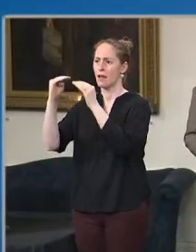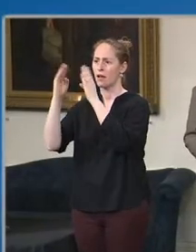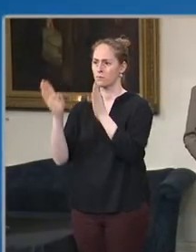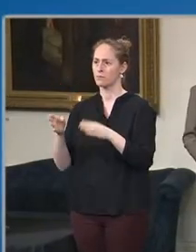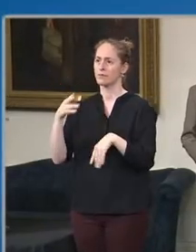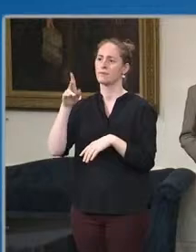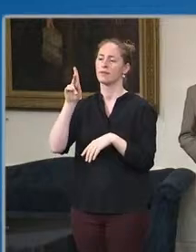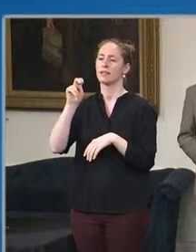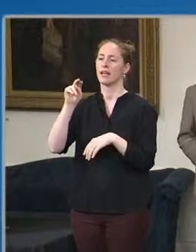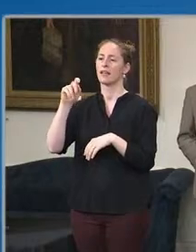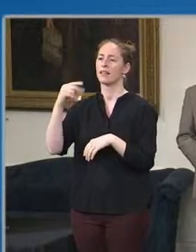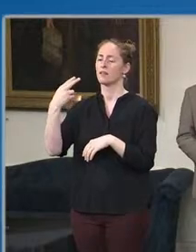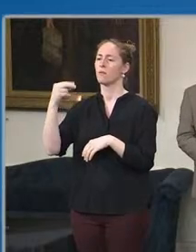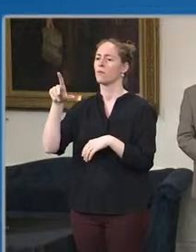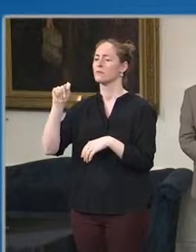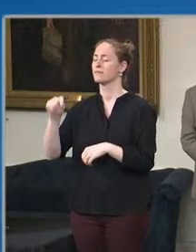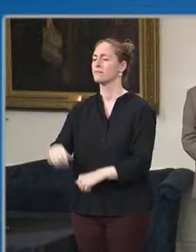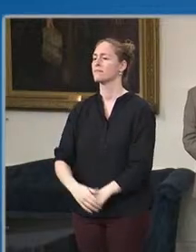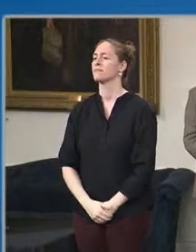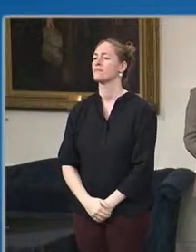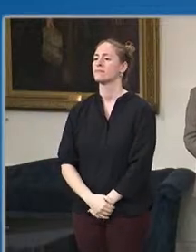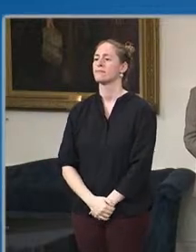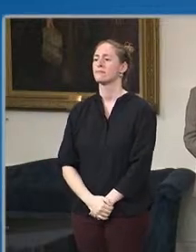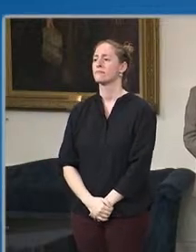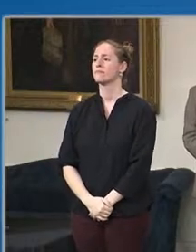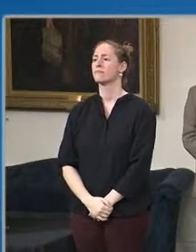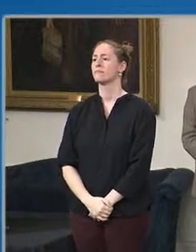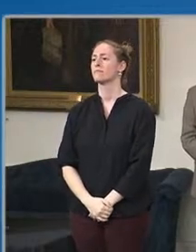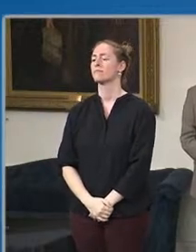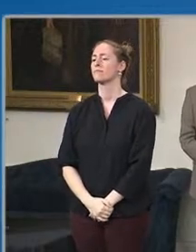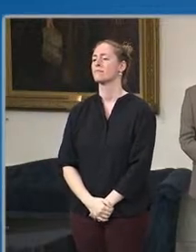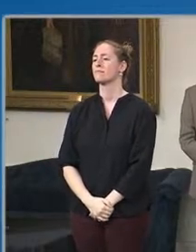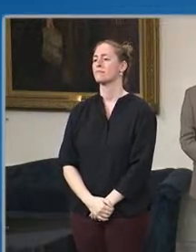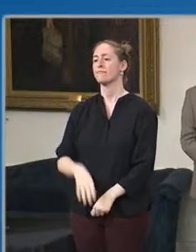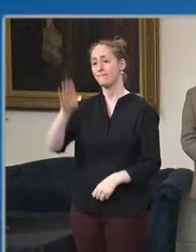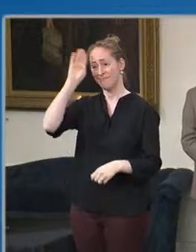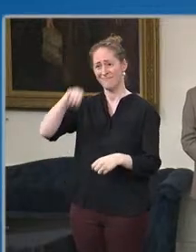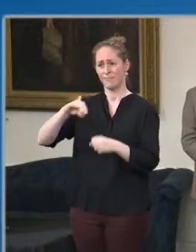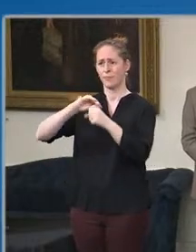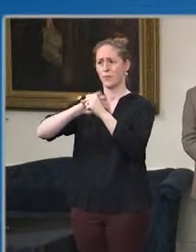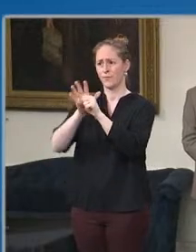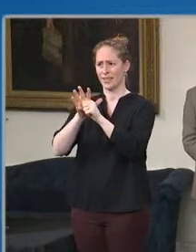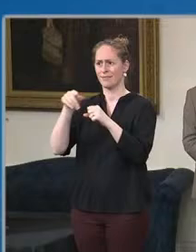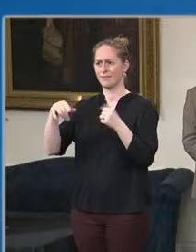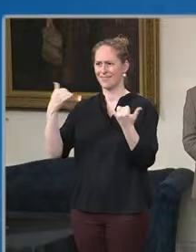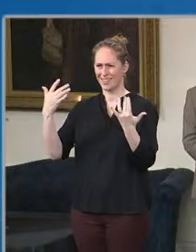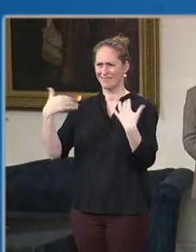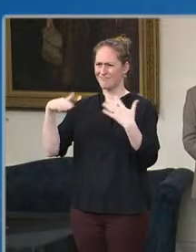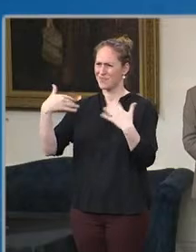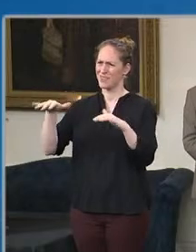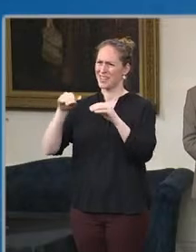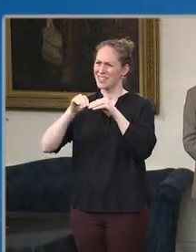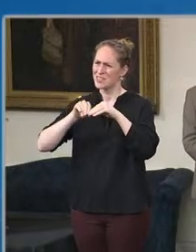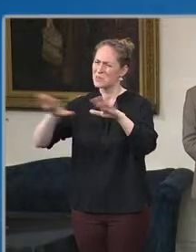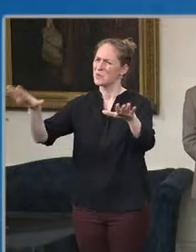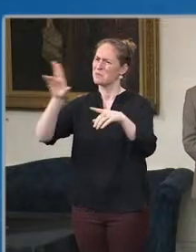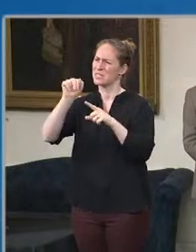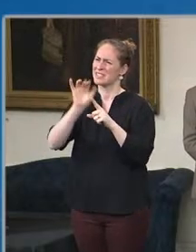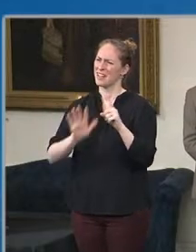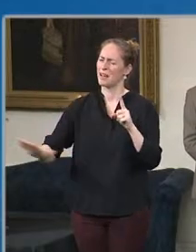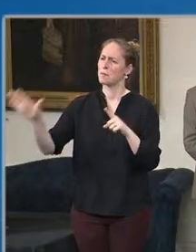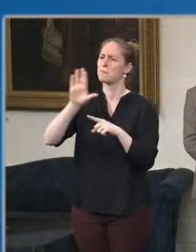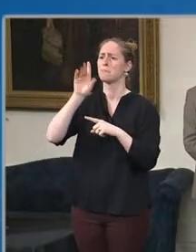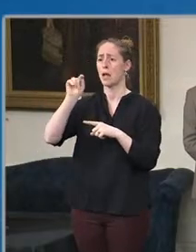ravage much of the country, Maryland remains in a better position than many other states, with the